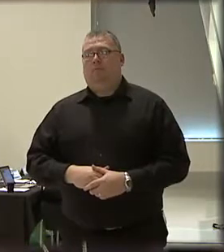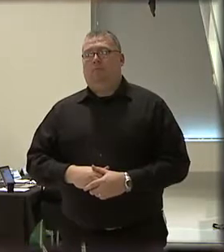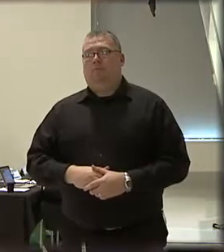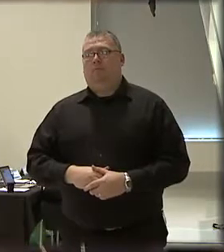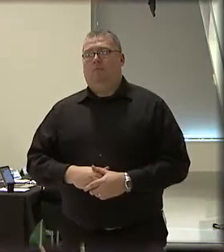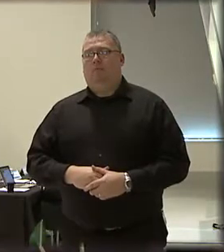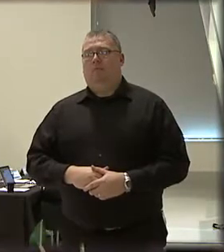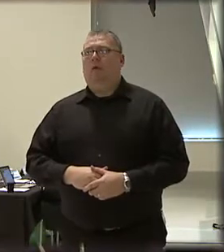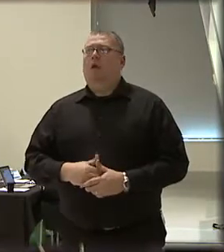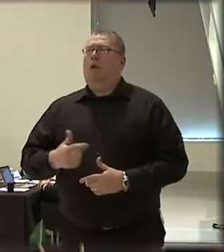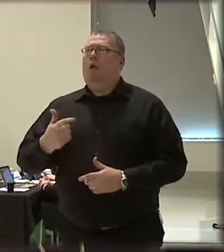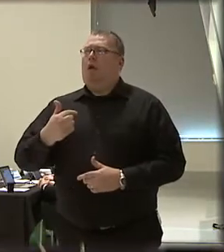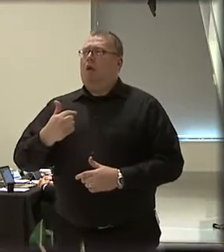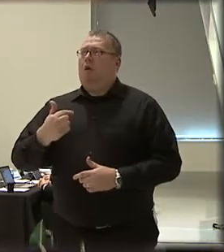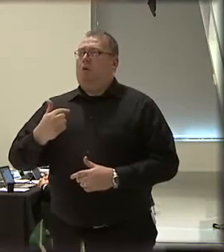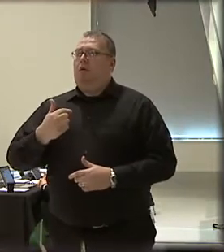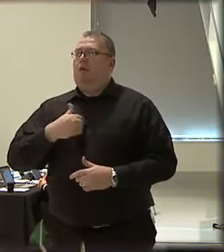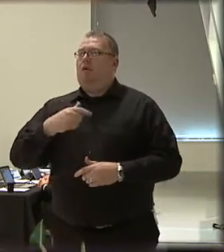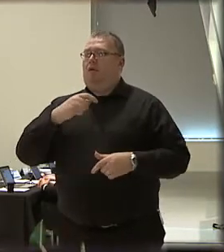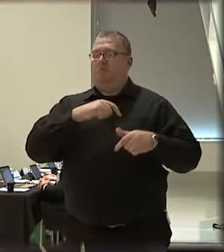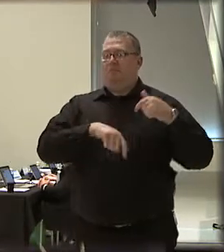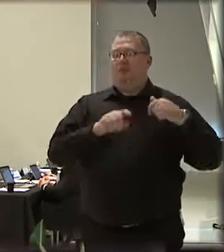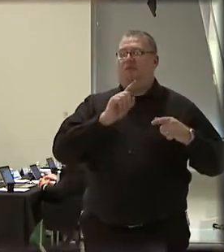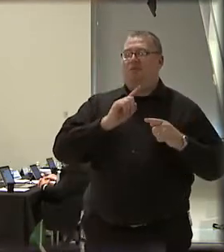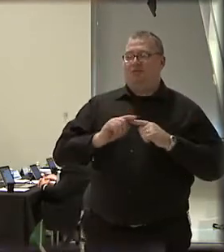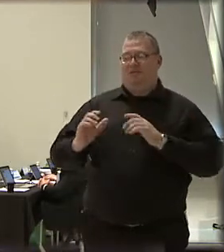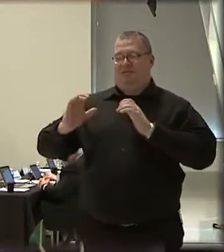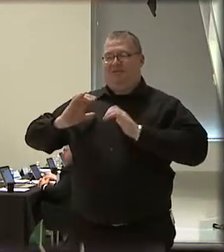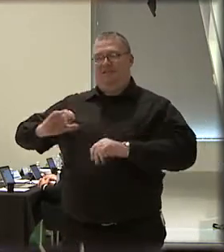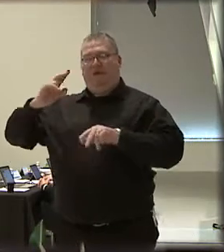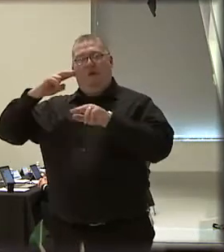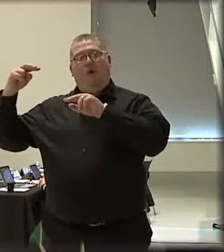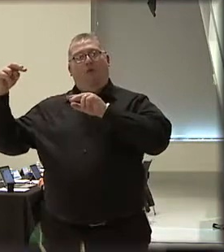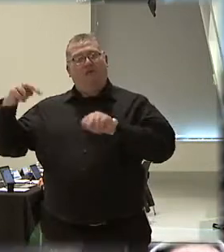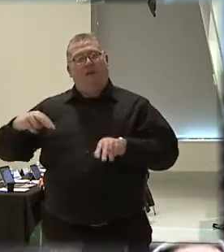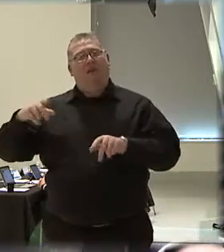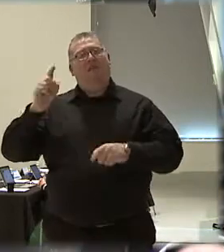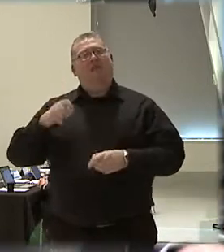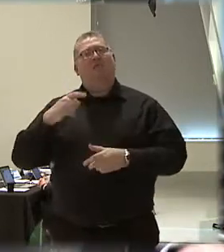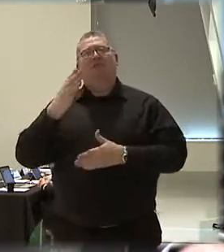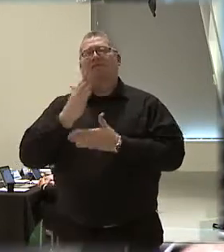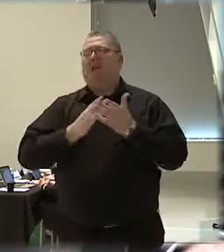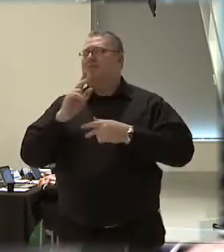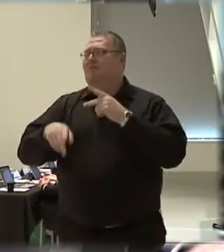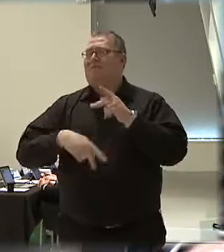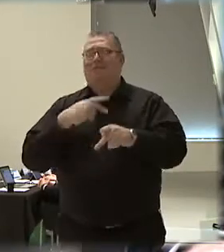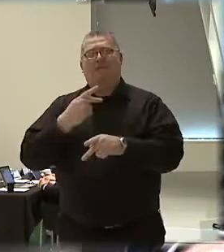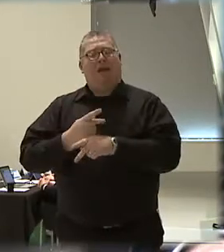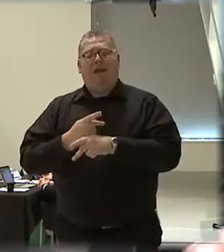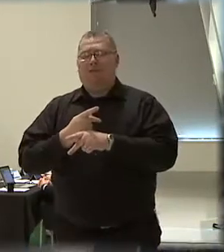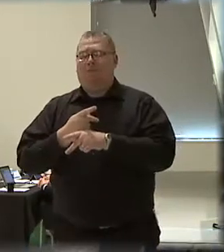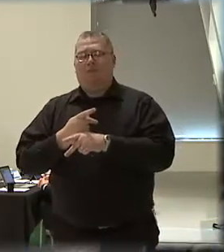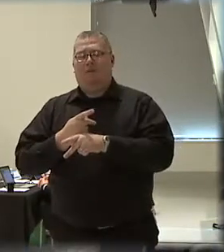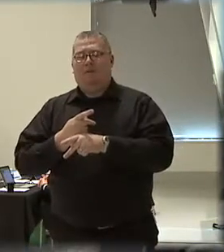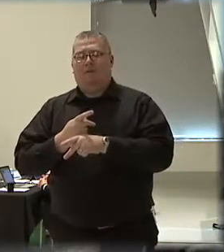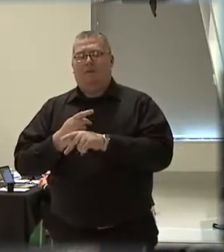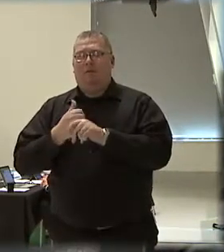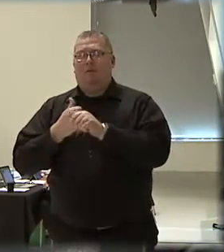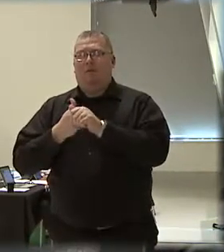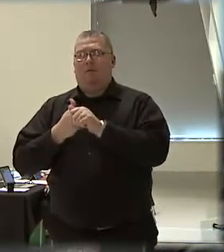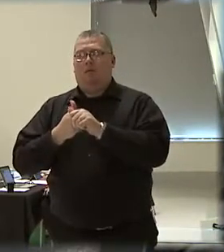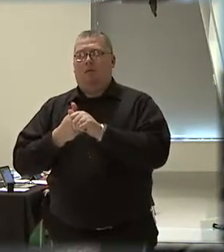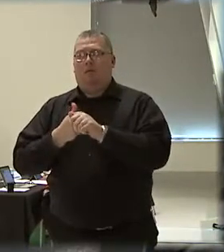And I'll go back to, again, citizen oversight. There has to be some type of auditing process of